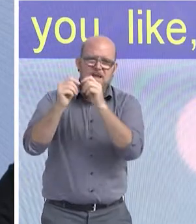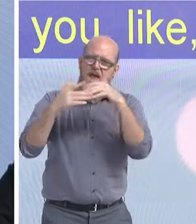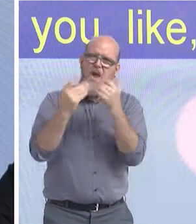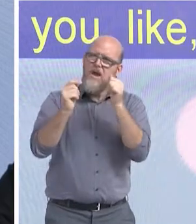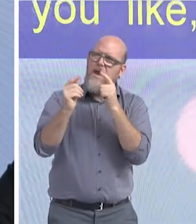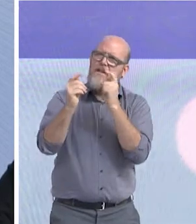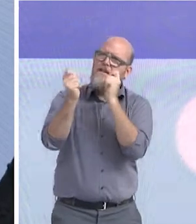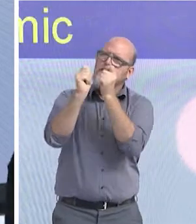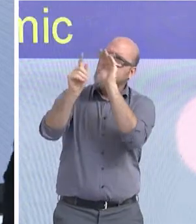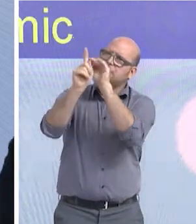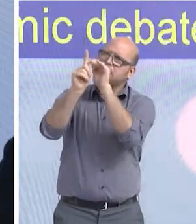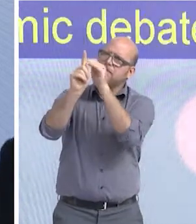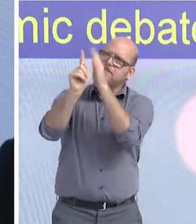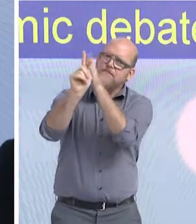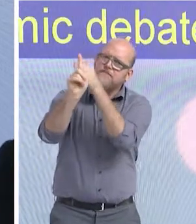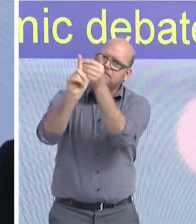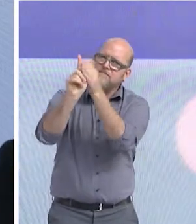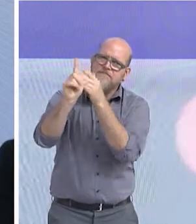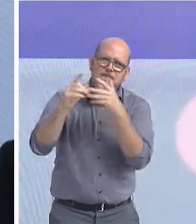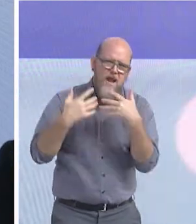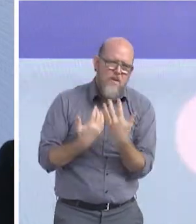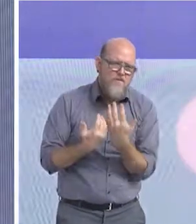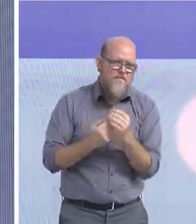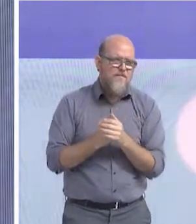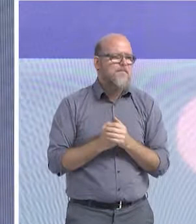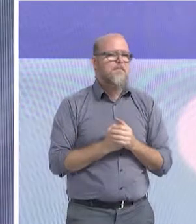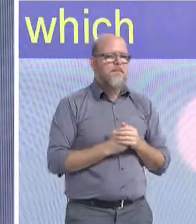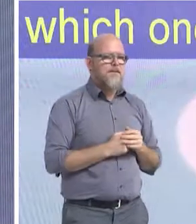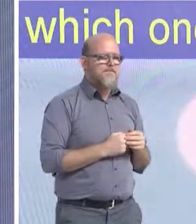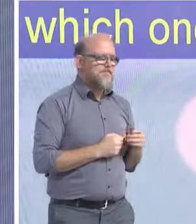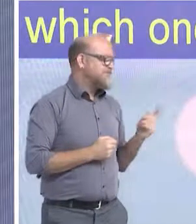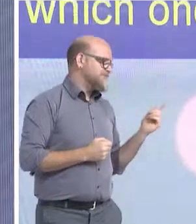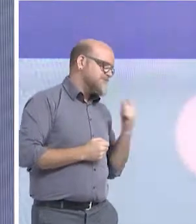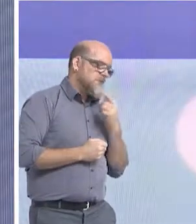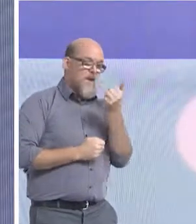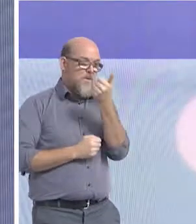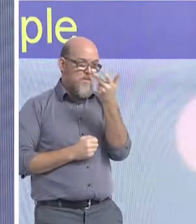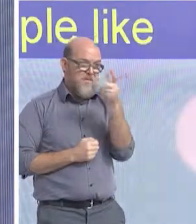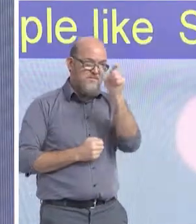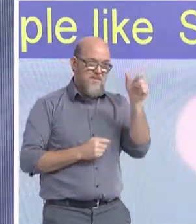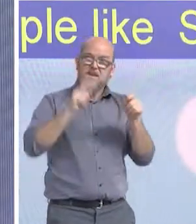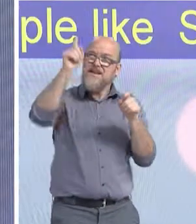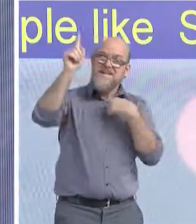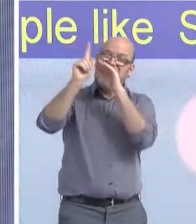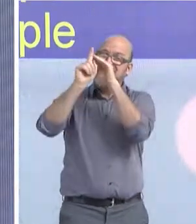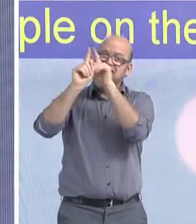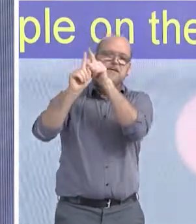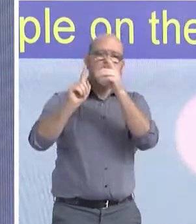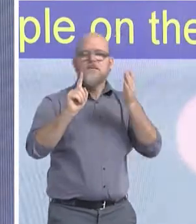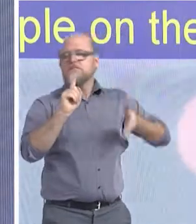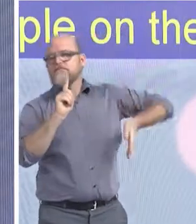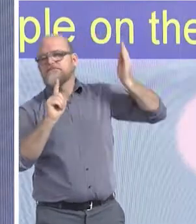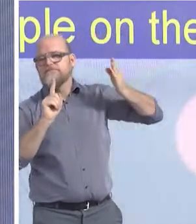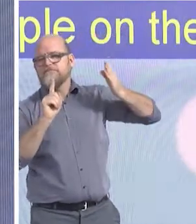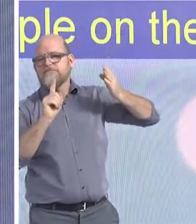extent to which one should invite people like Steve Bannon, for example, or people who are on the far right extremes to debate, and whether